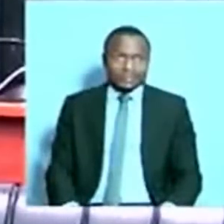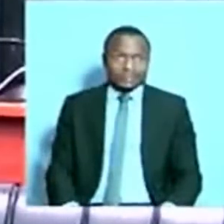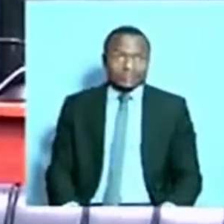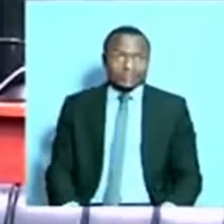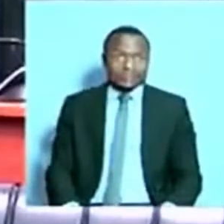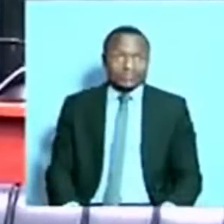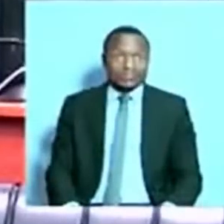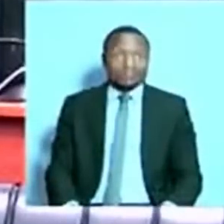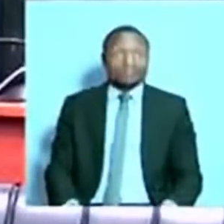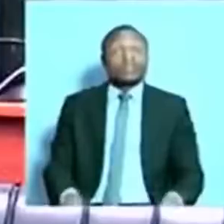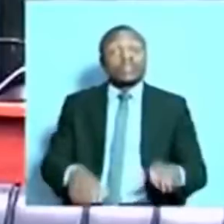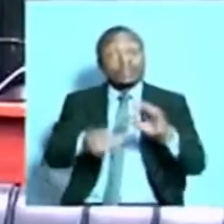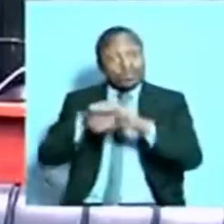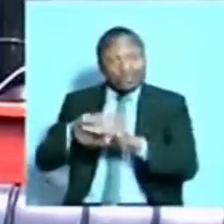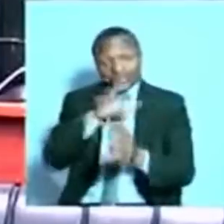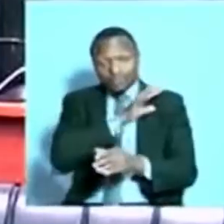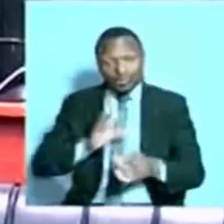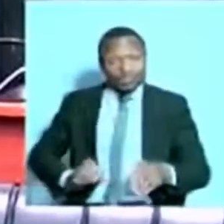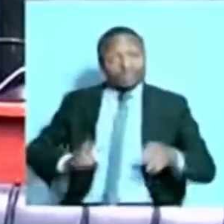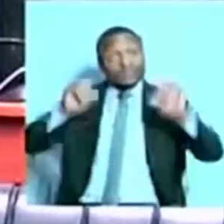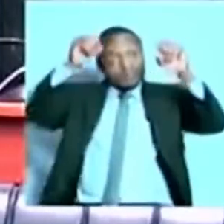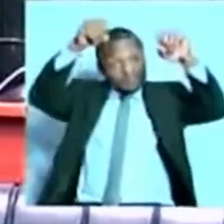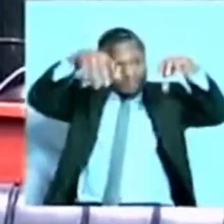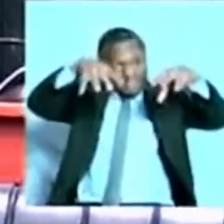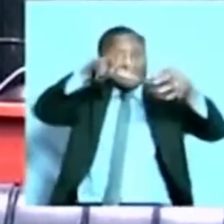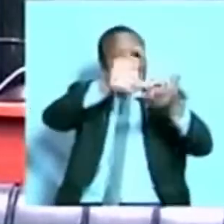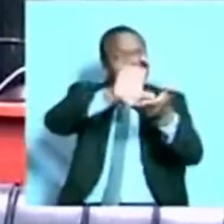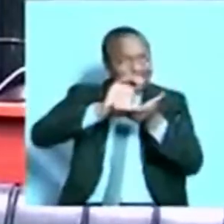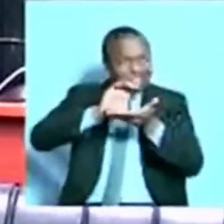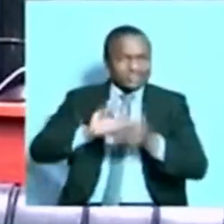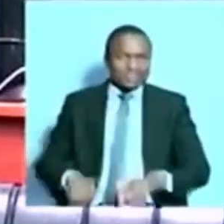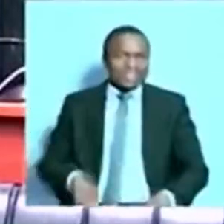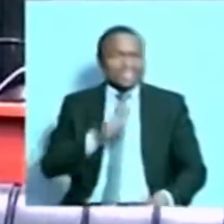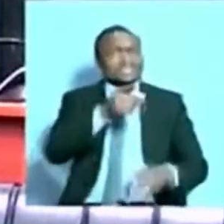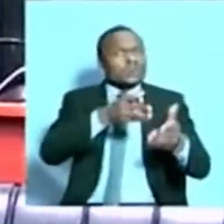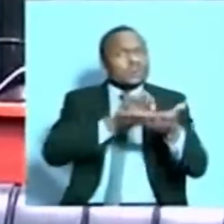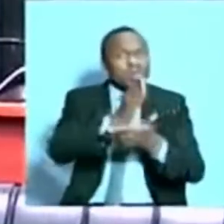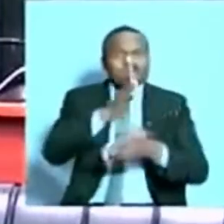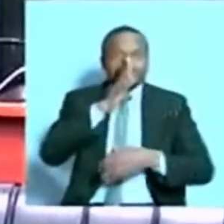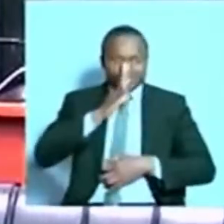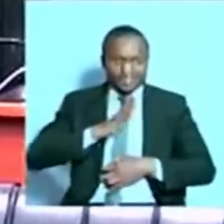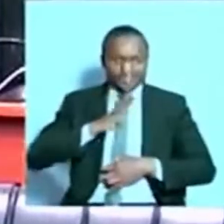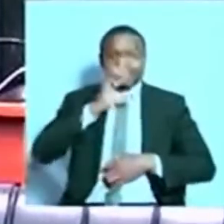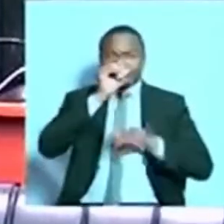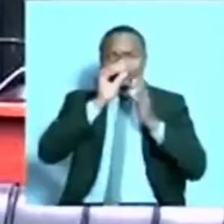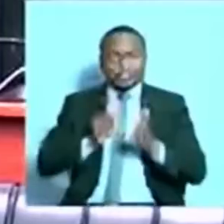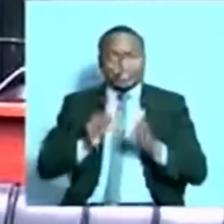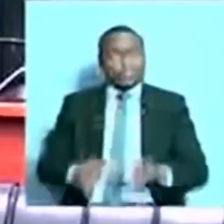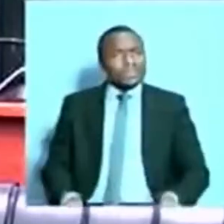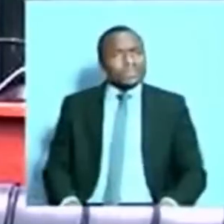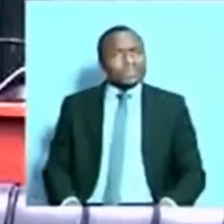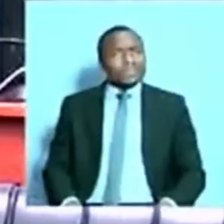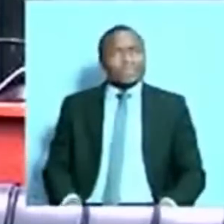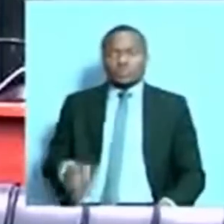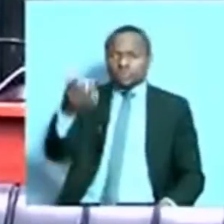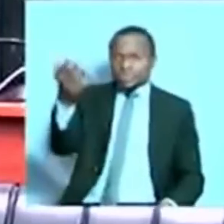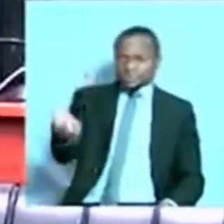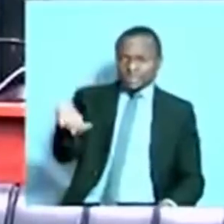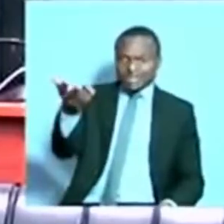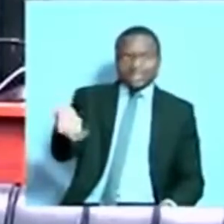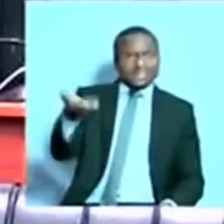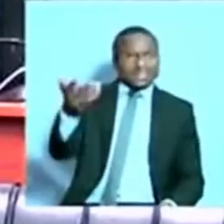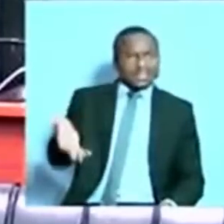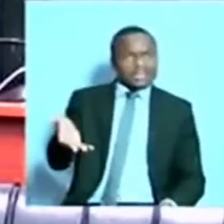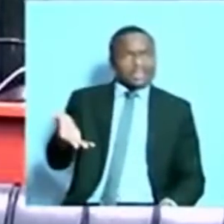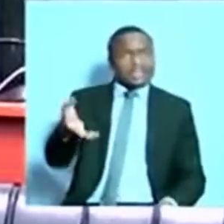electricity, a private company's electricity debt? Is it in order, Madam Speaker, to demean